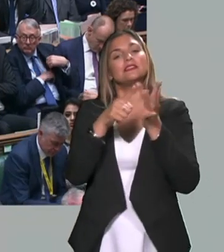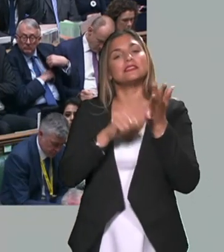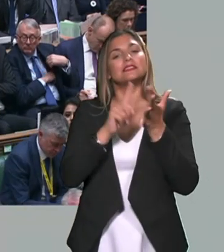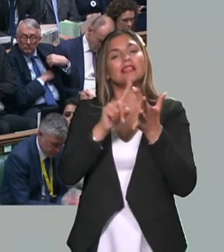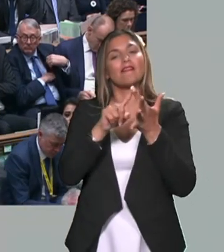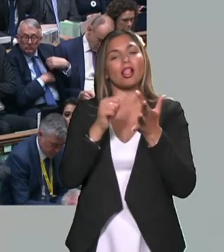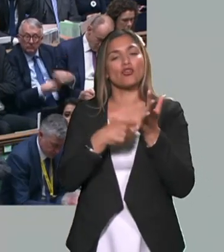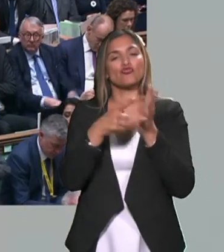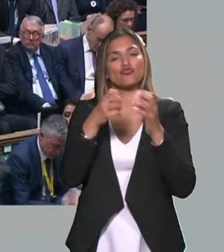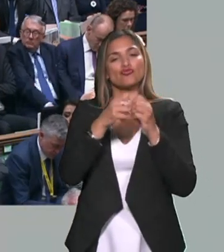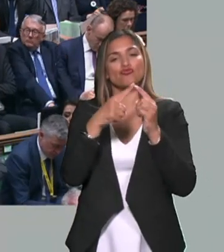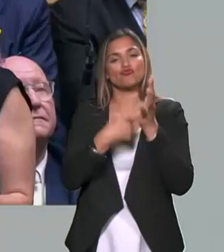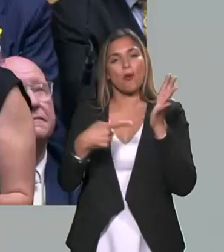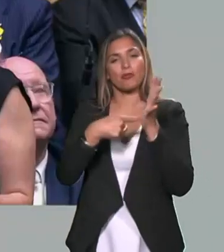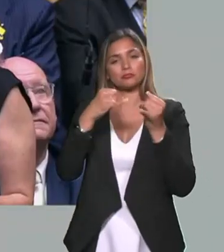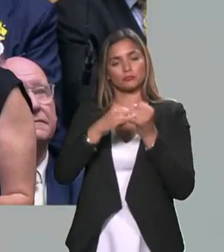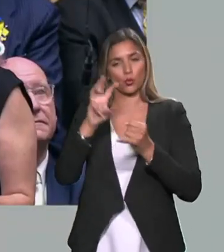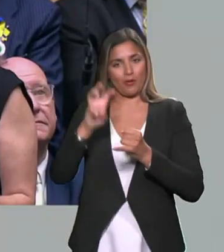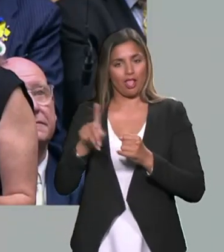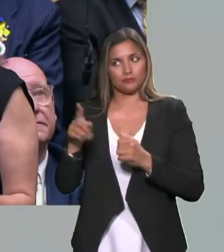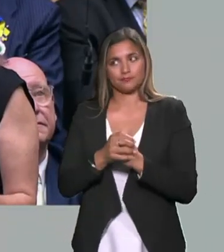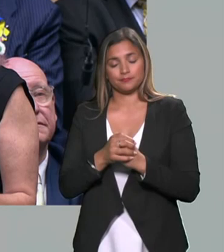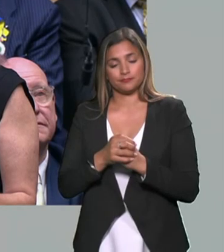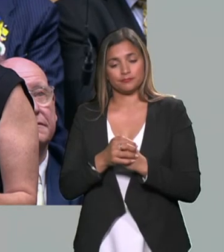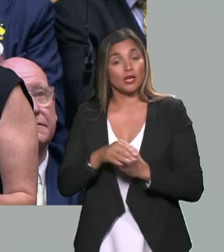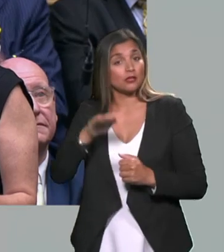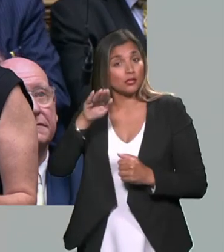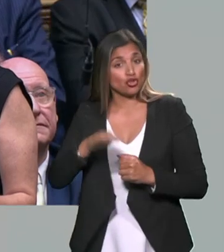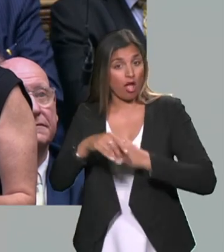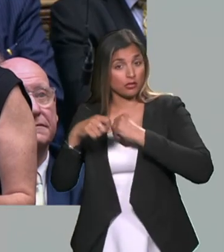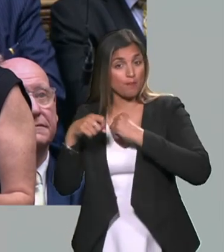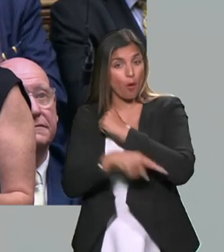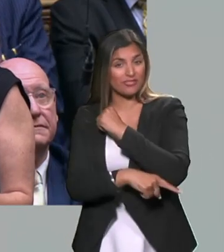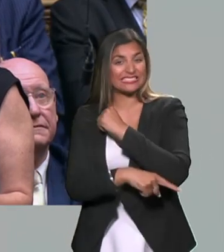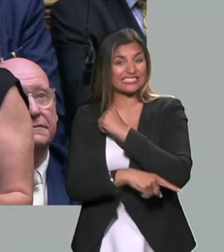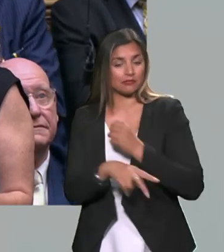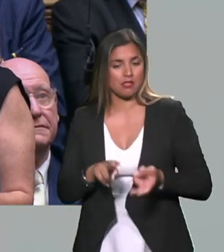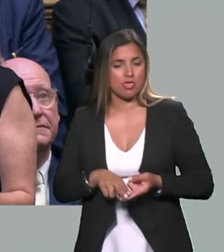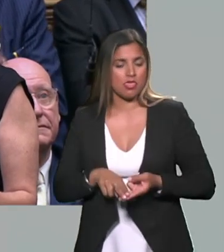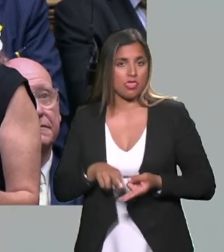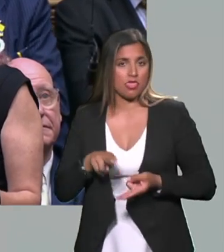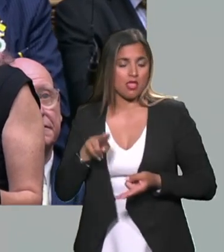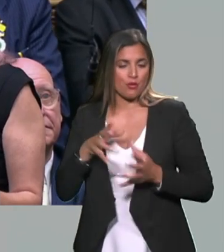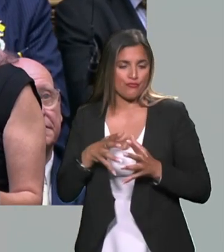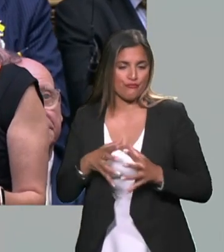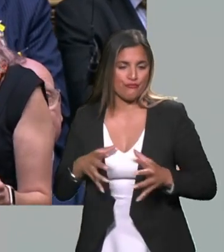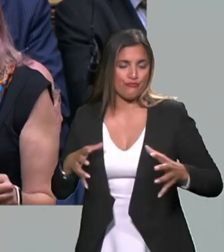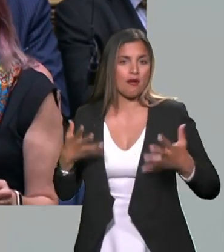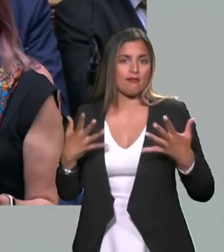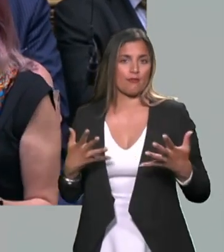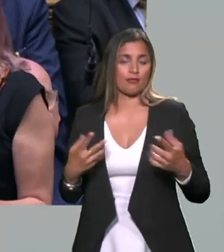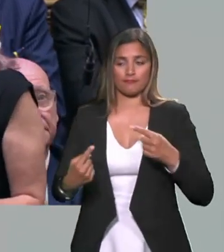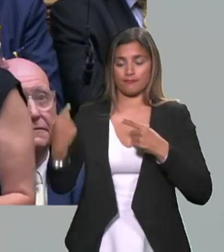in every part of Wales in the last 7 years under Tory cuts to public services and malign welfare policies. In